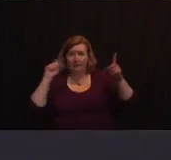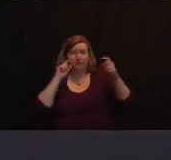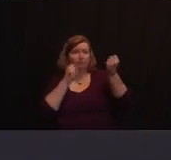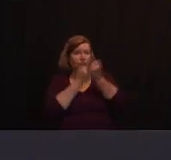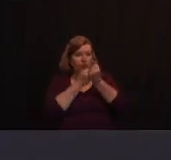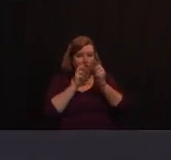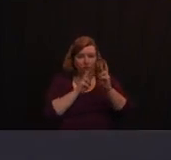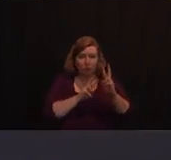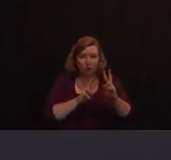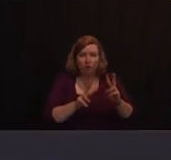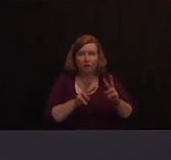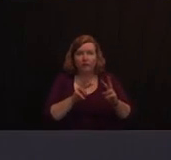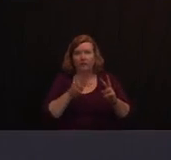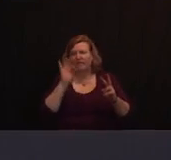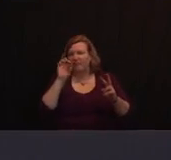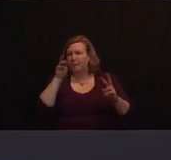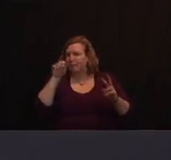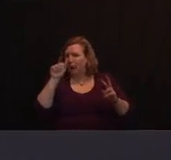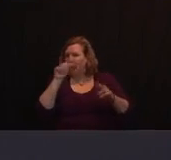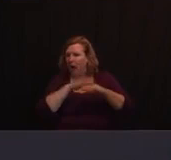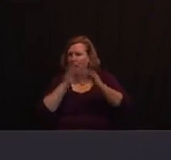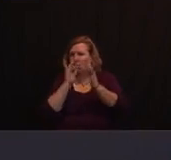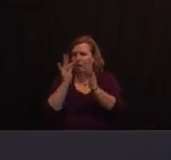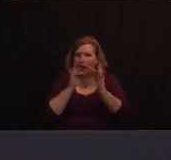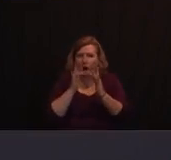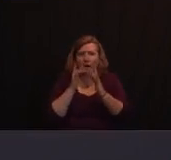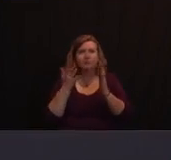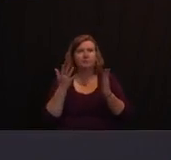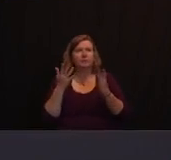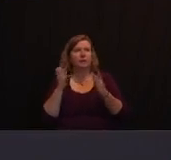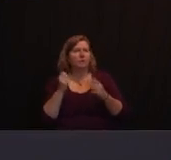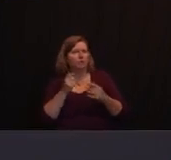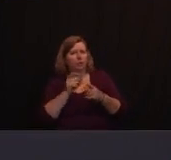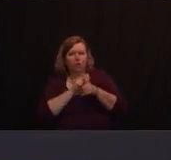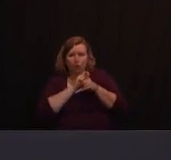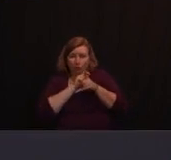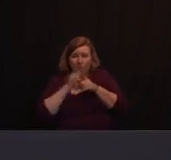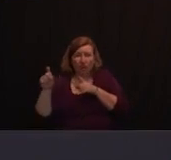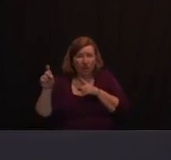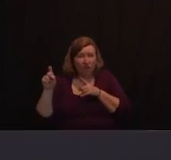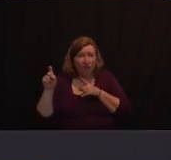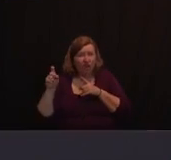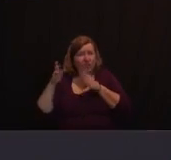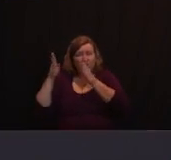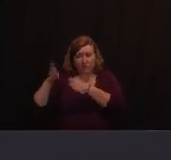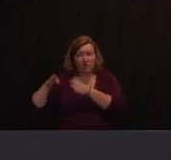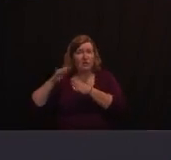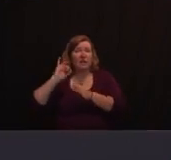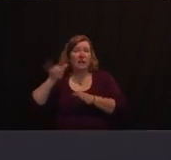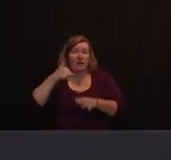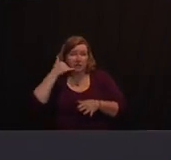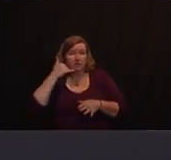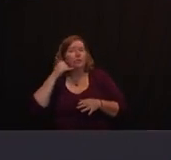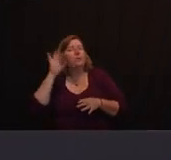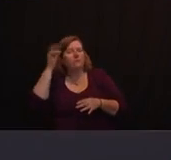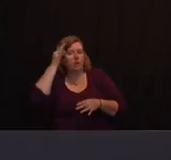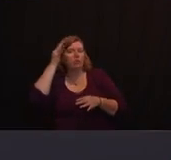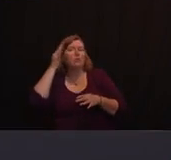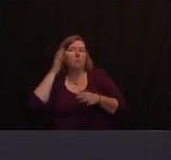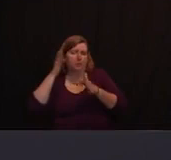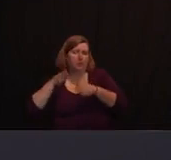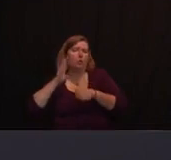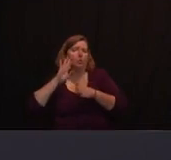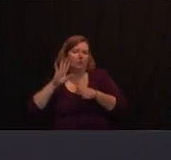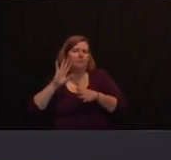I made the note. You can go online to get the information, but you got to call. Somebody's on the other end. That's a federal program, obviously, but